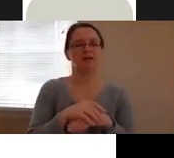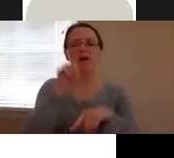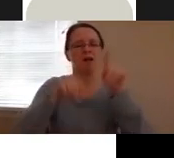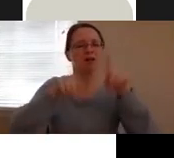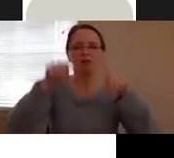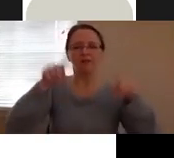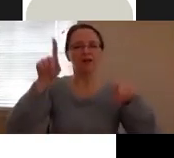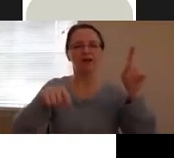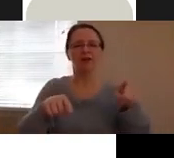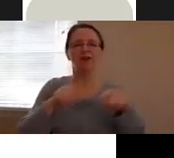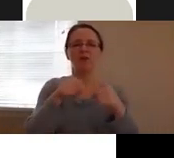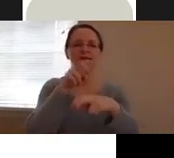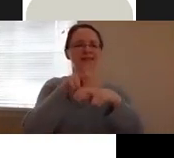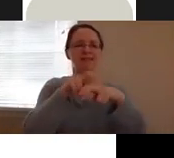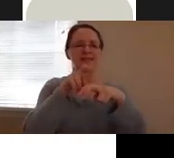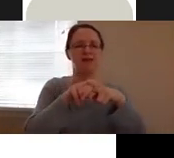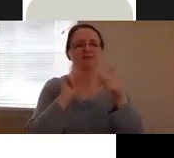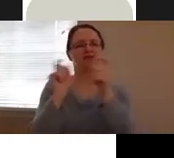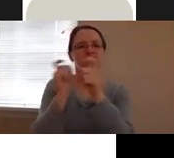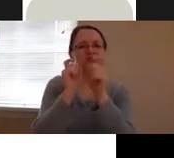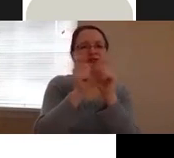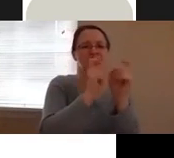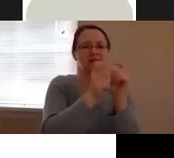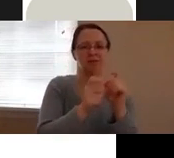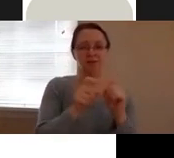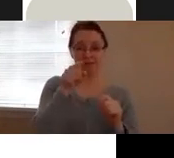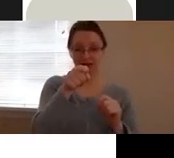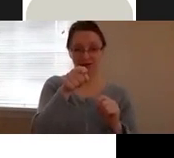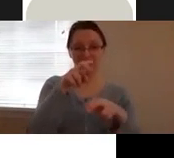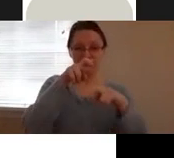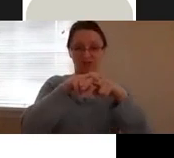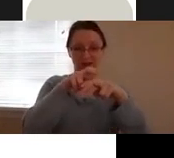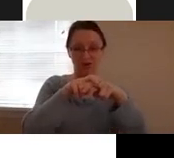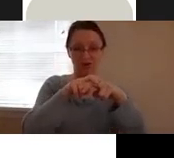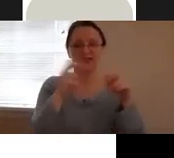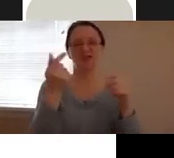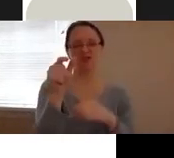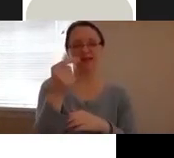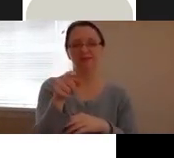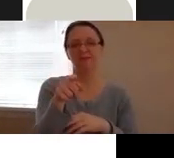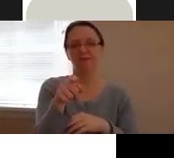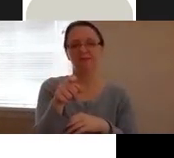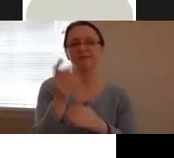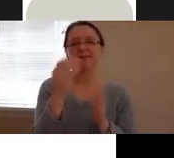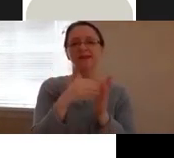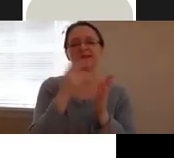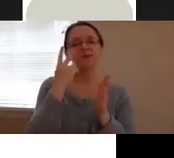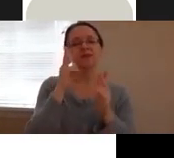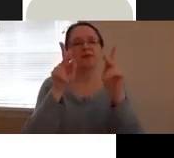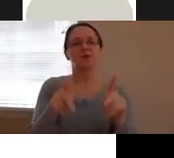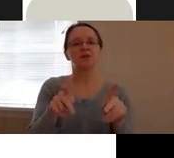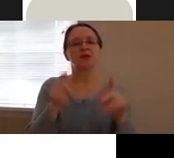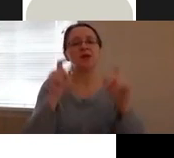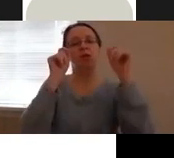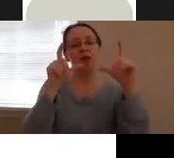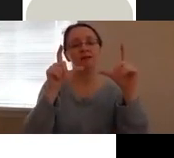when he sits on his chair. So here, this chair is this green area. And you can see this person just wakes up, sits